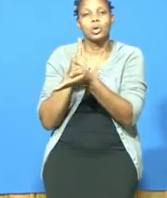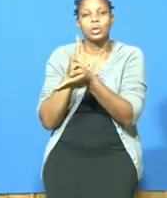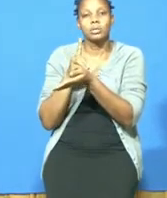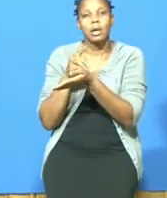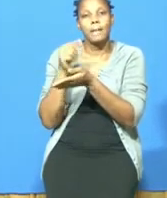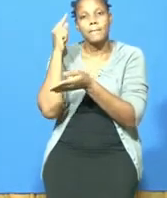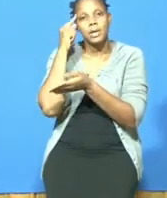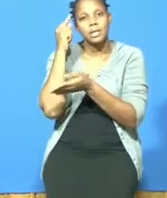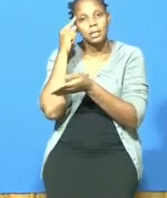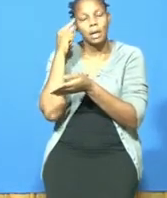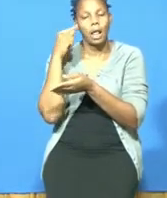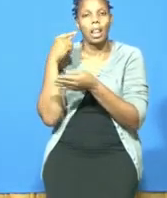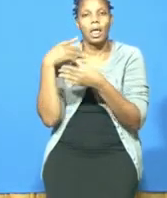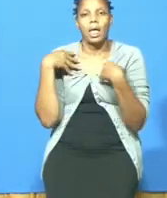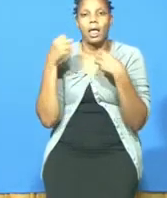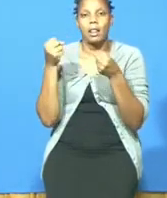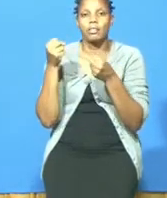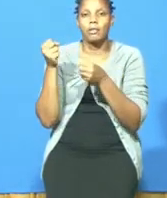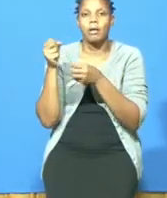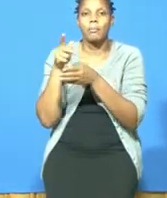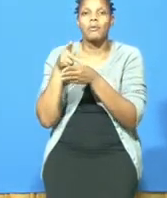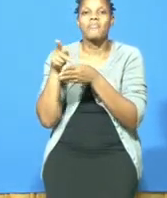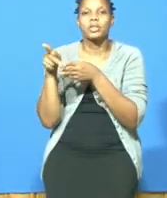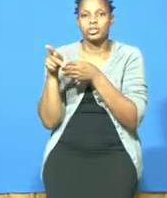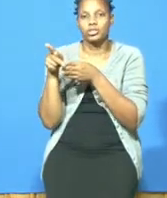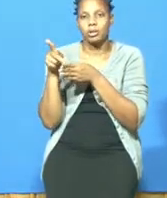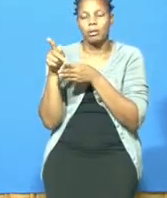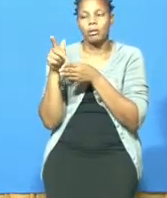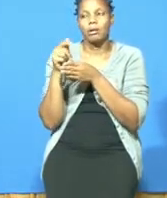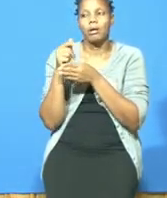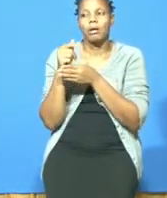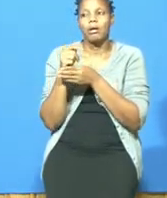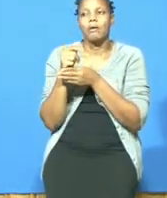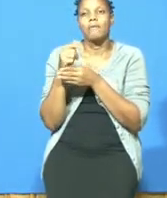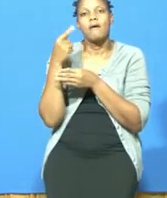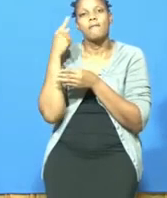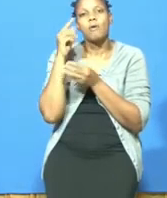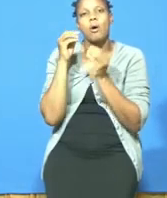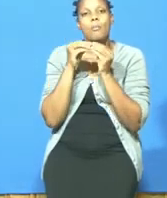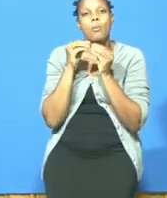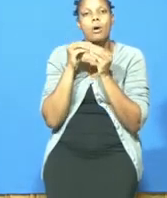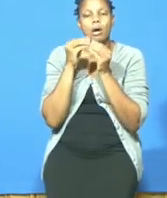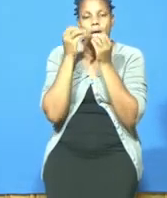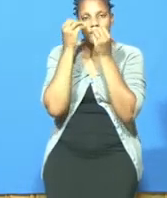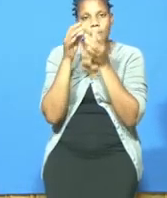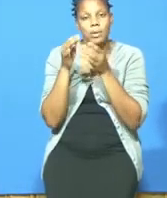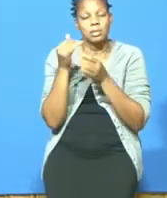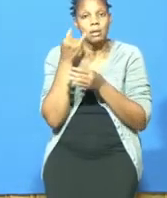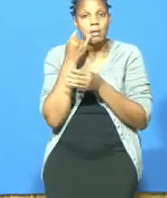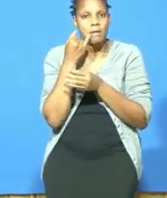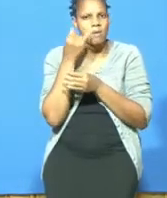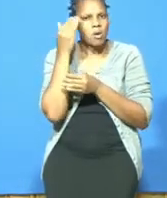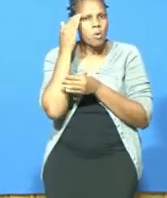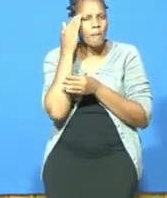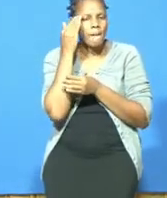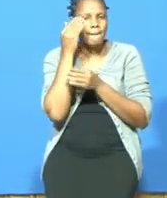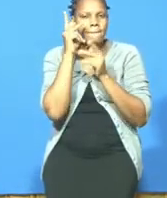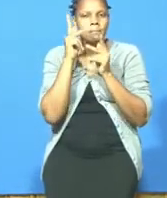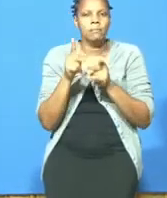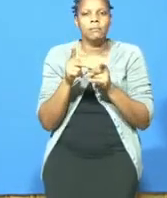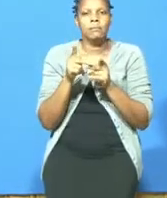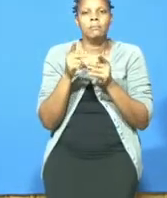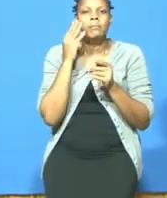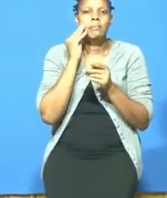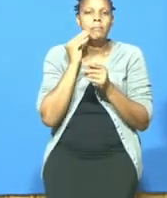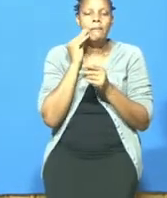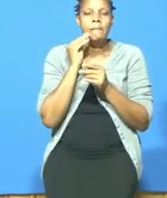professional, and for any more information, should persons be having a suicidal